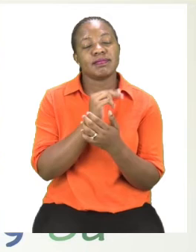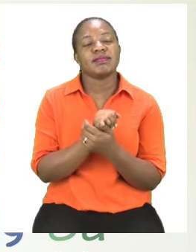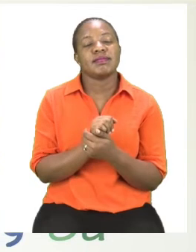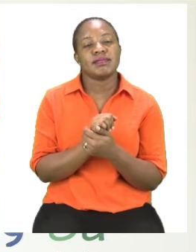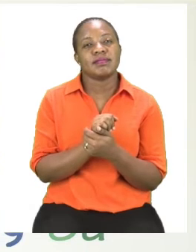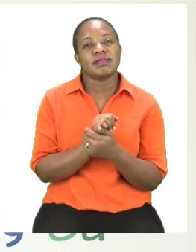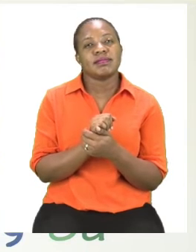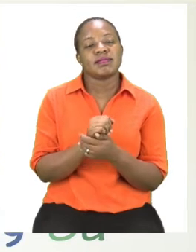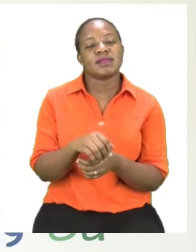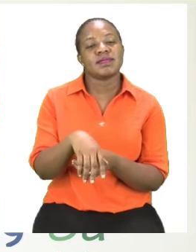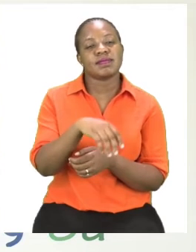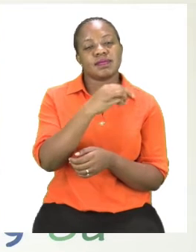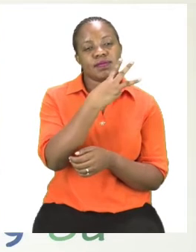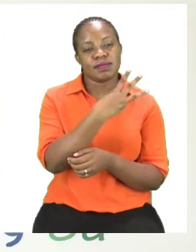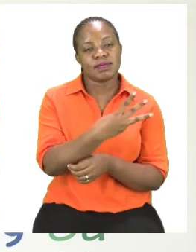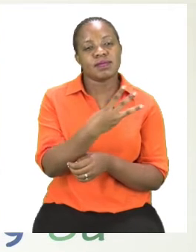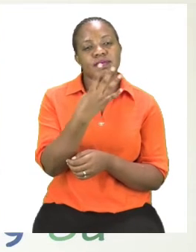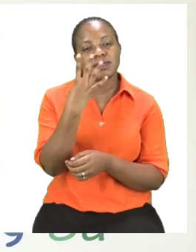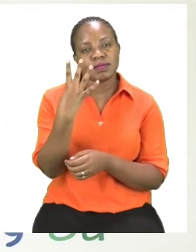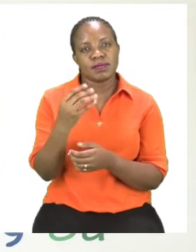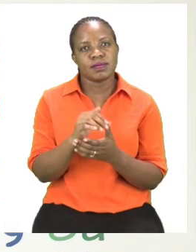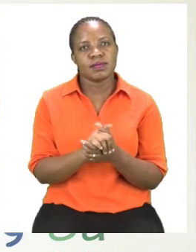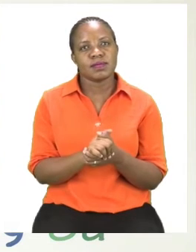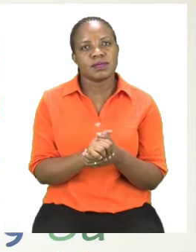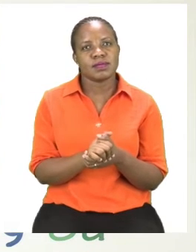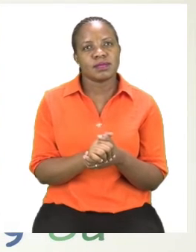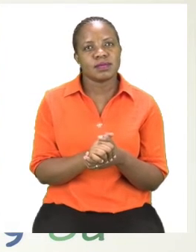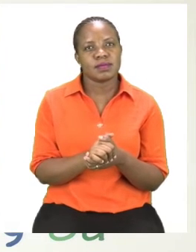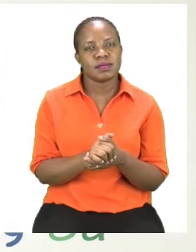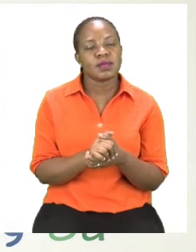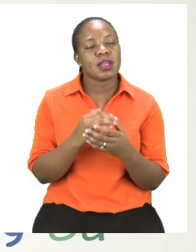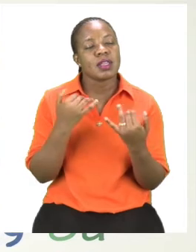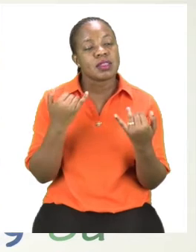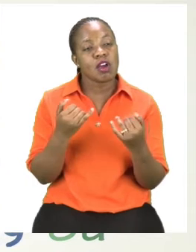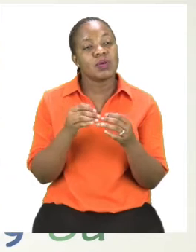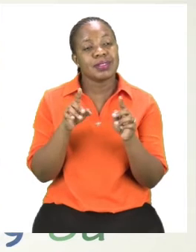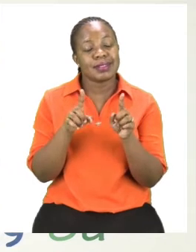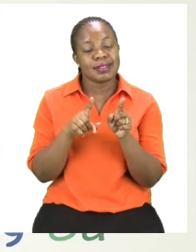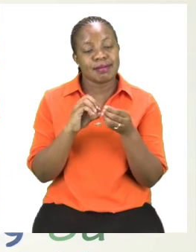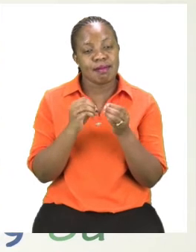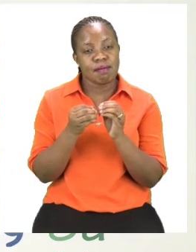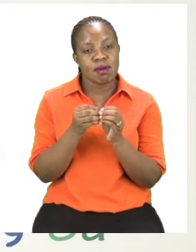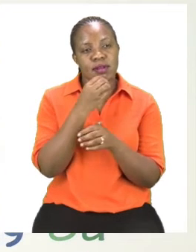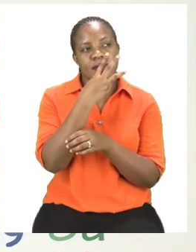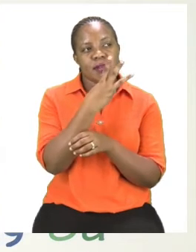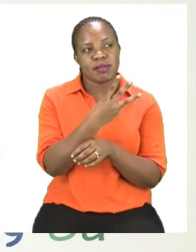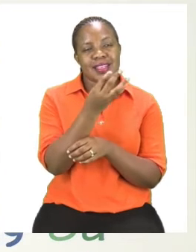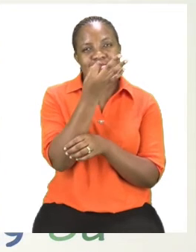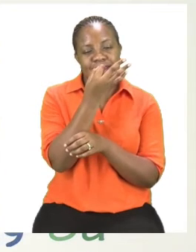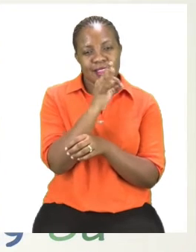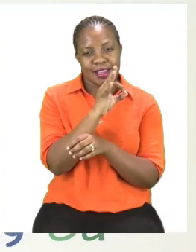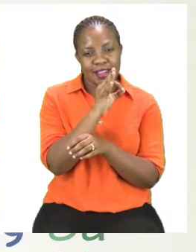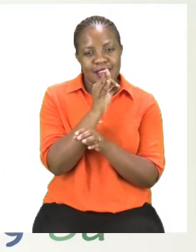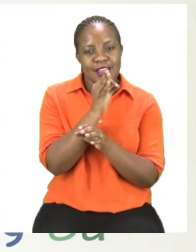can still count. From the number 34, you go to the next one, which is 35. This way